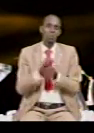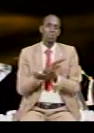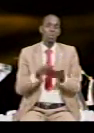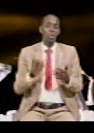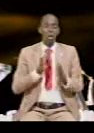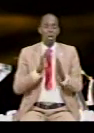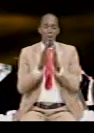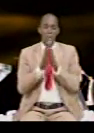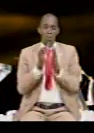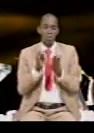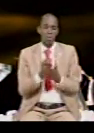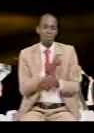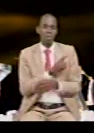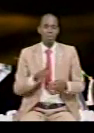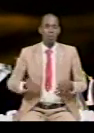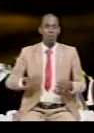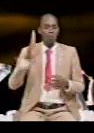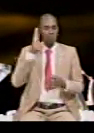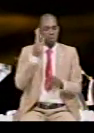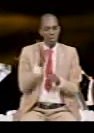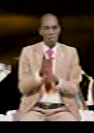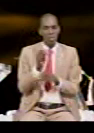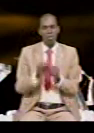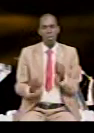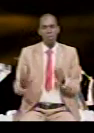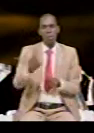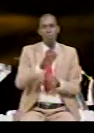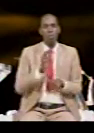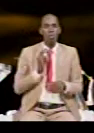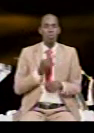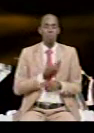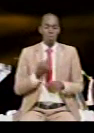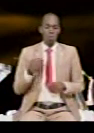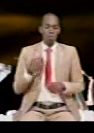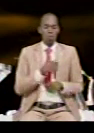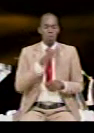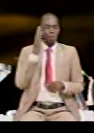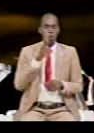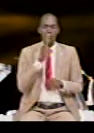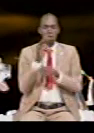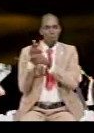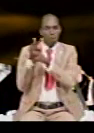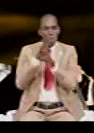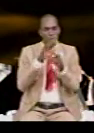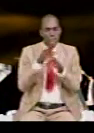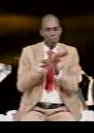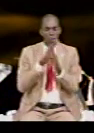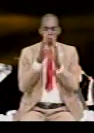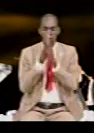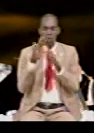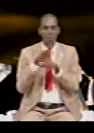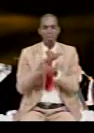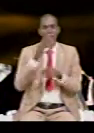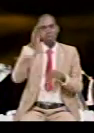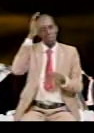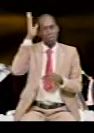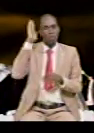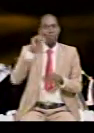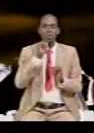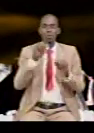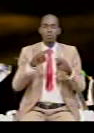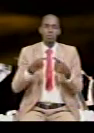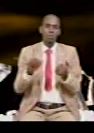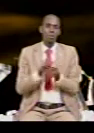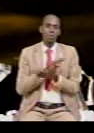that the Lord will keep every one of us. We'll be watchful, we'll be prayerful. Satan will not be able to devour any one of us